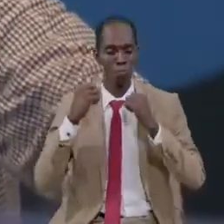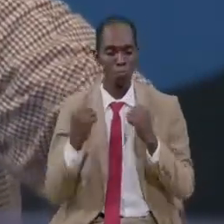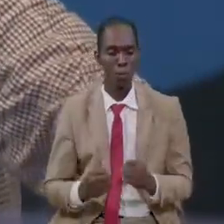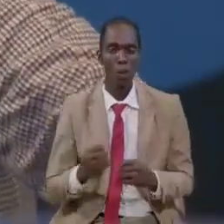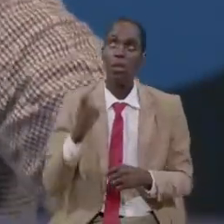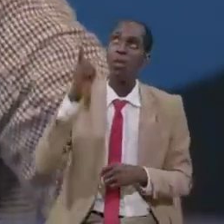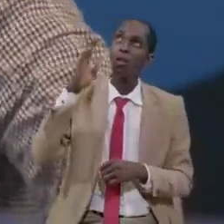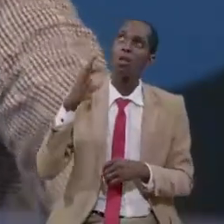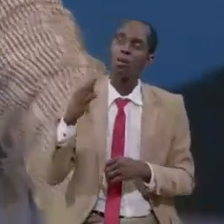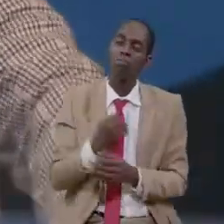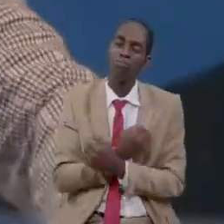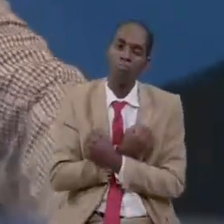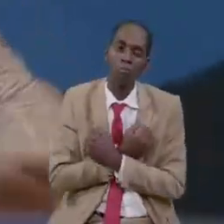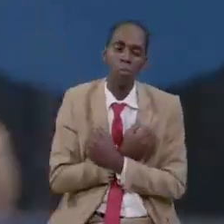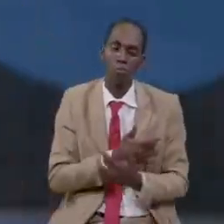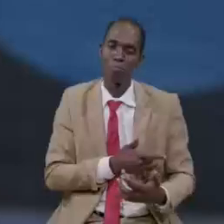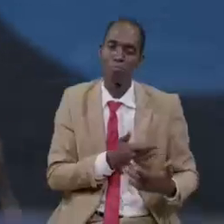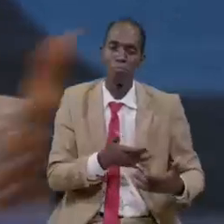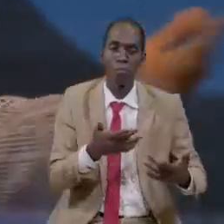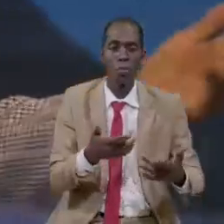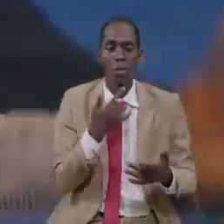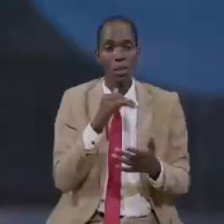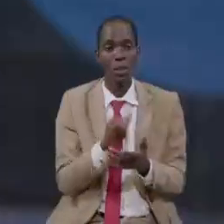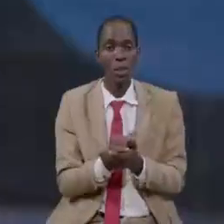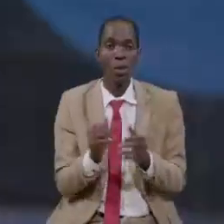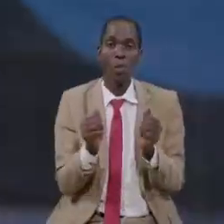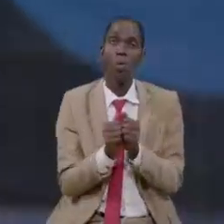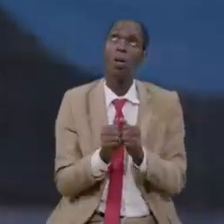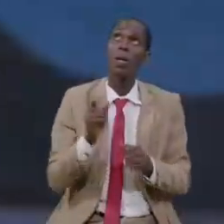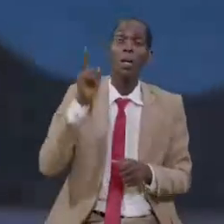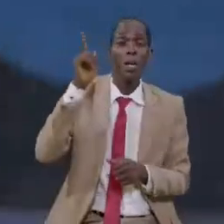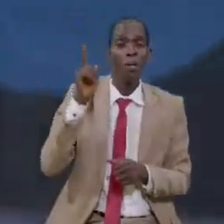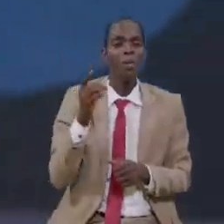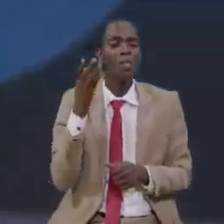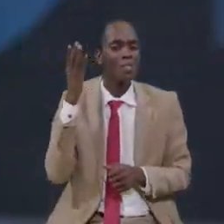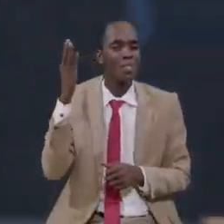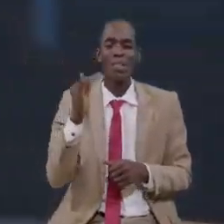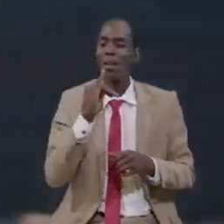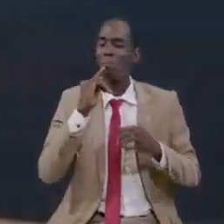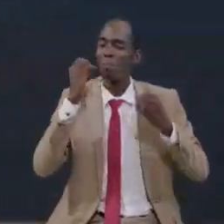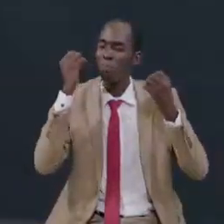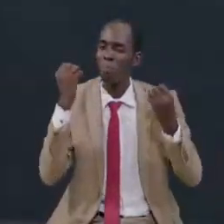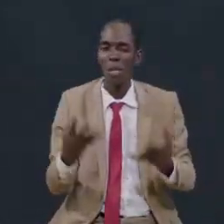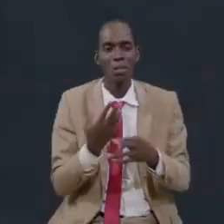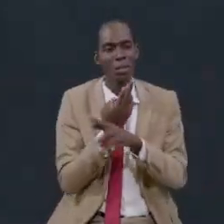says, with him, there is plenteous redemption. It tells us in